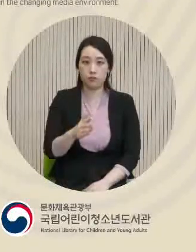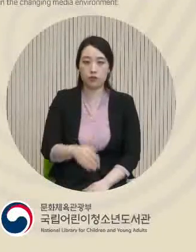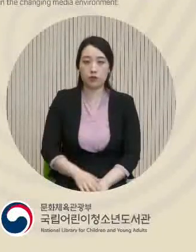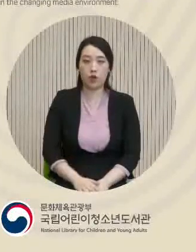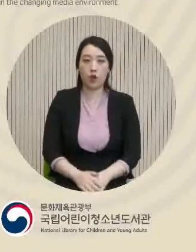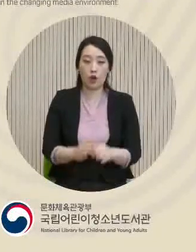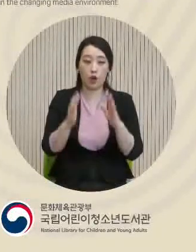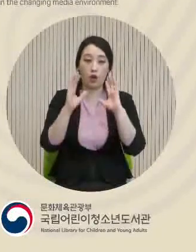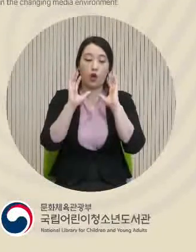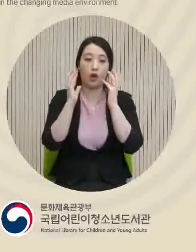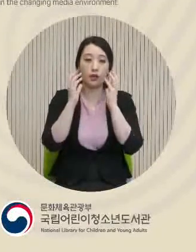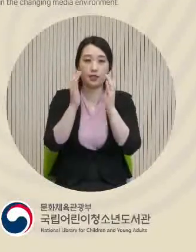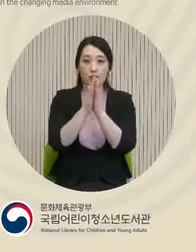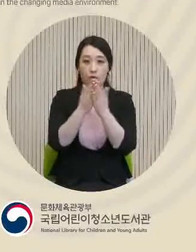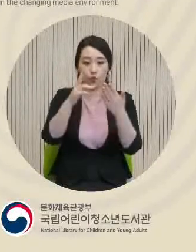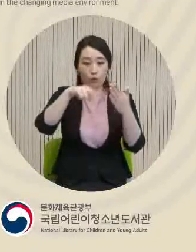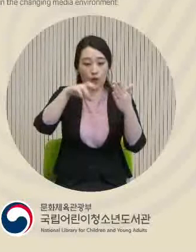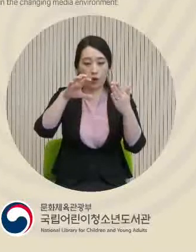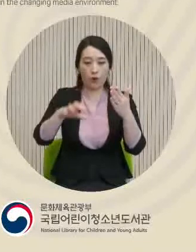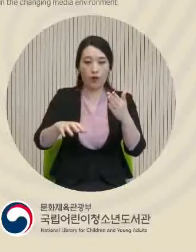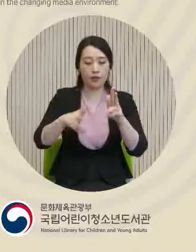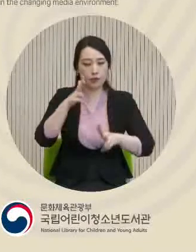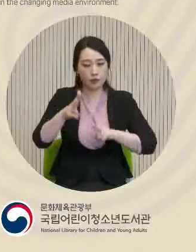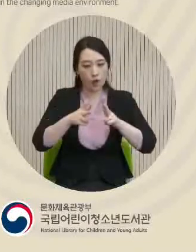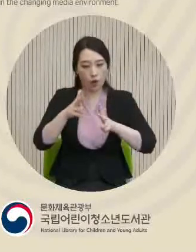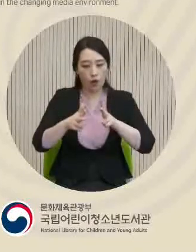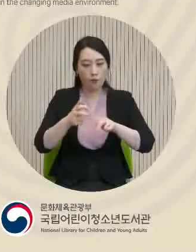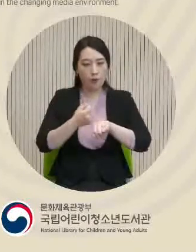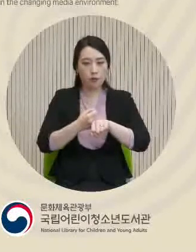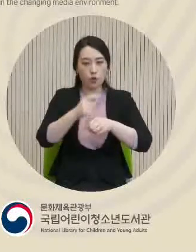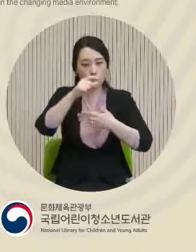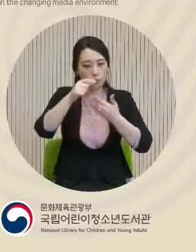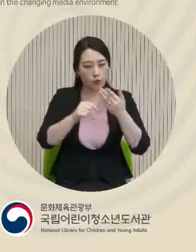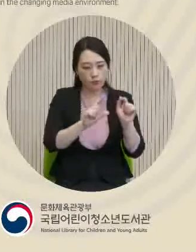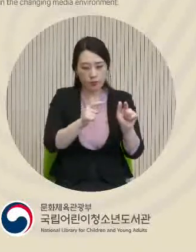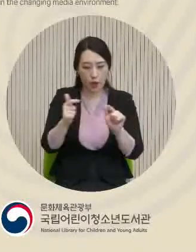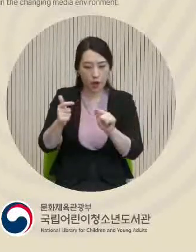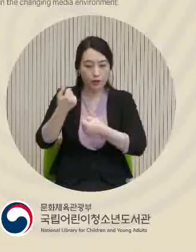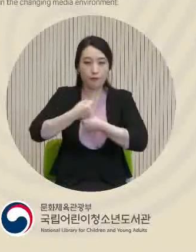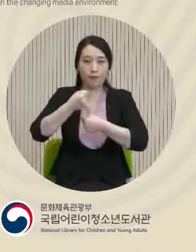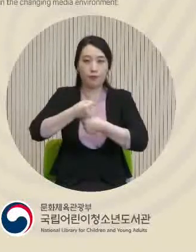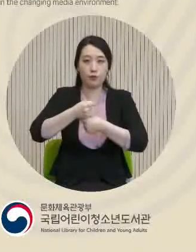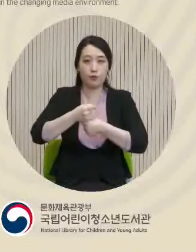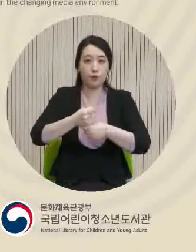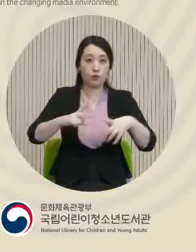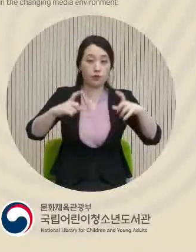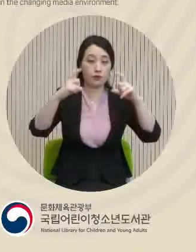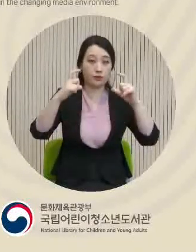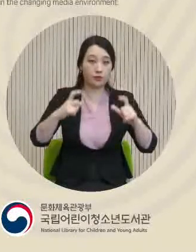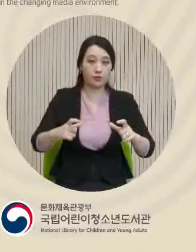been running the Children Library Program projects to support the community.